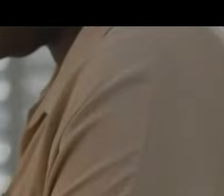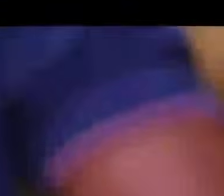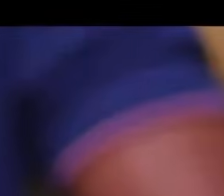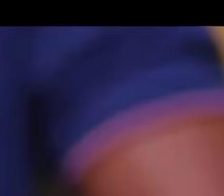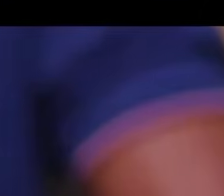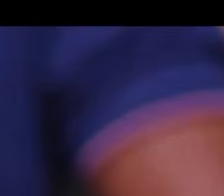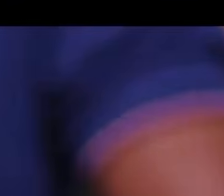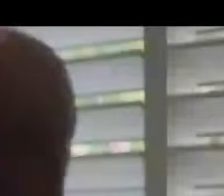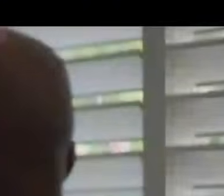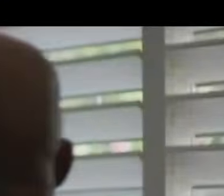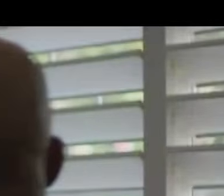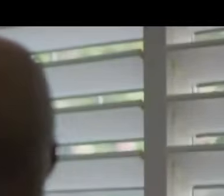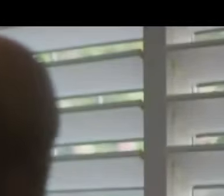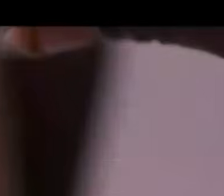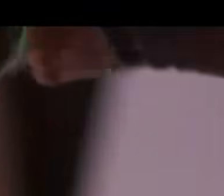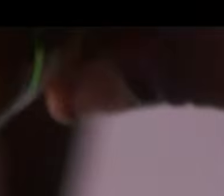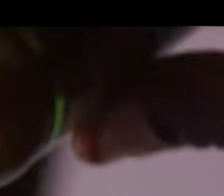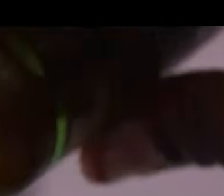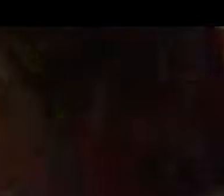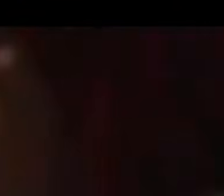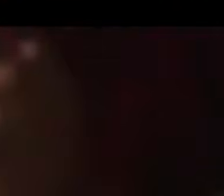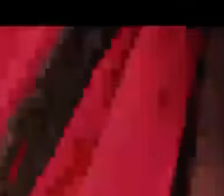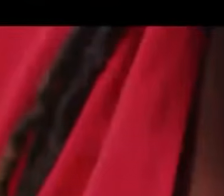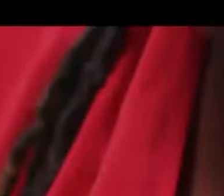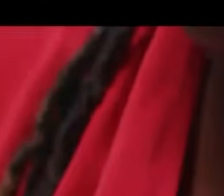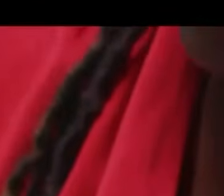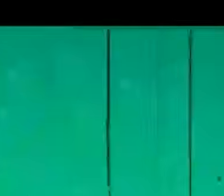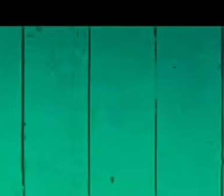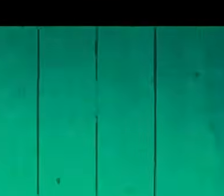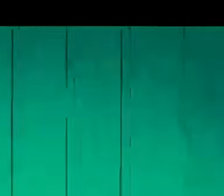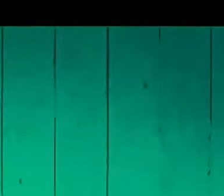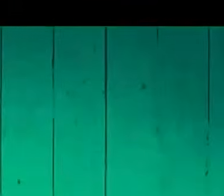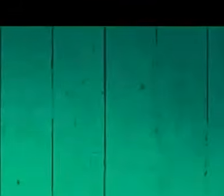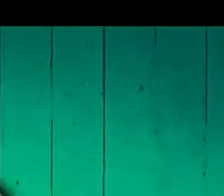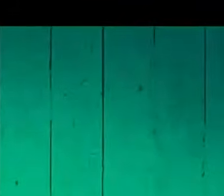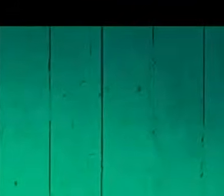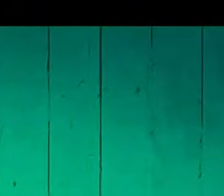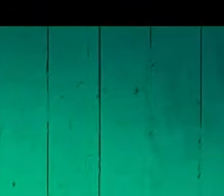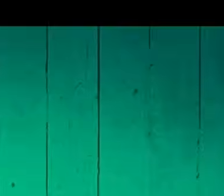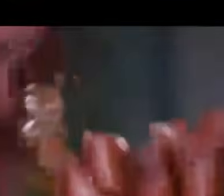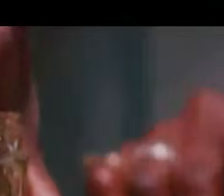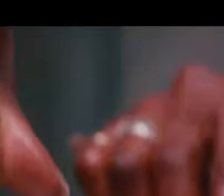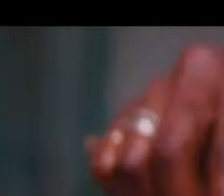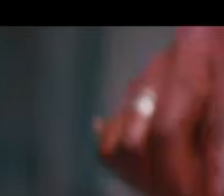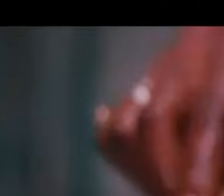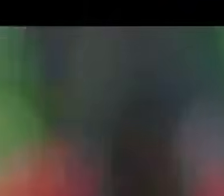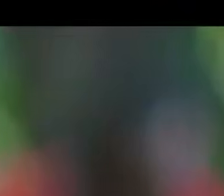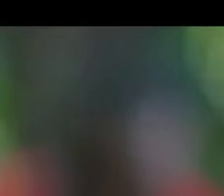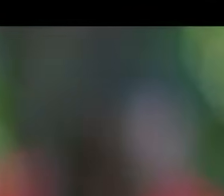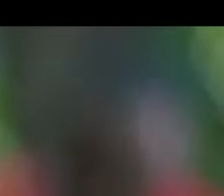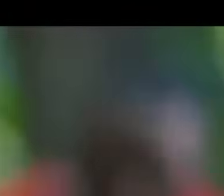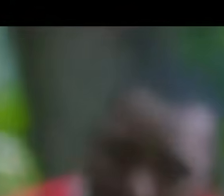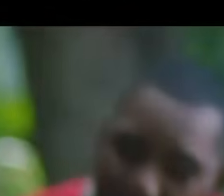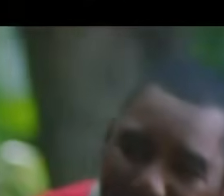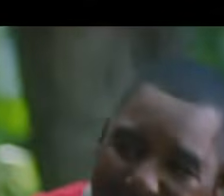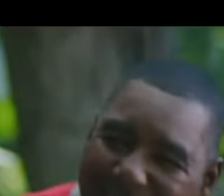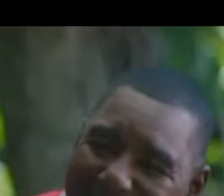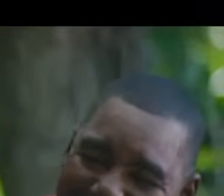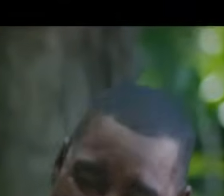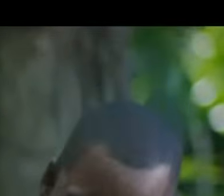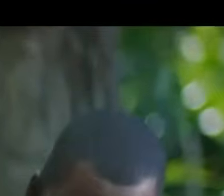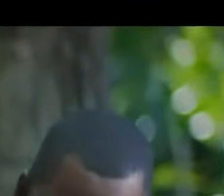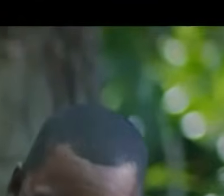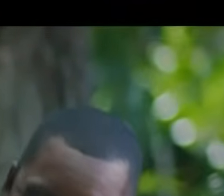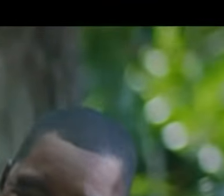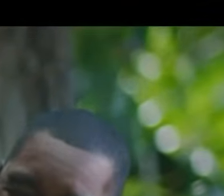no parallel. Talk about quality, you know we excel. Spell it out, K-E-N-D-E-L. Gimme me